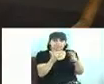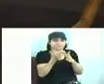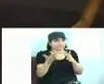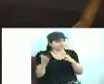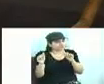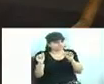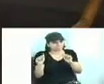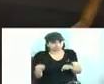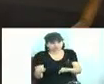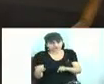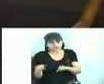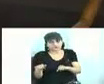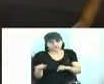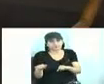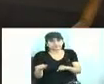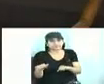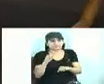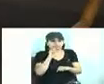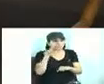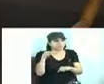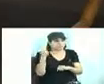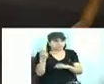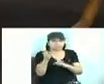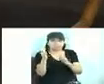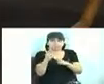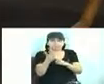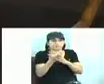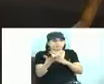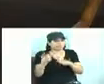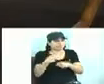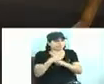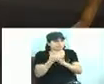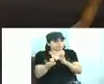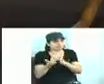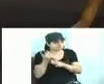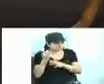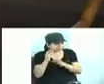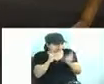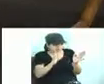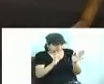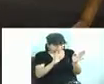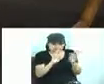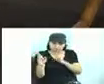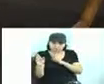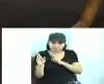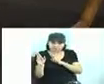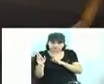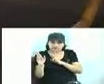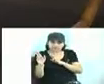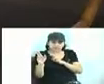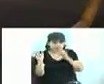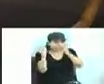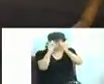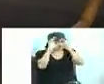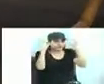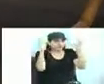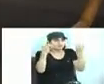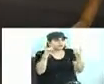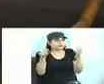are possible, not only all things made new. Are you ready to imagine, to play again, to just